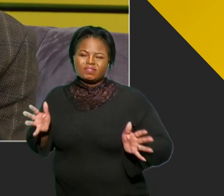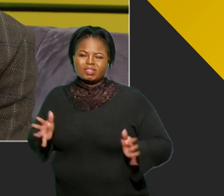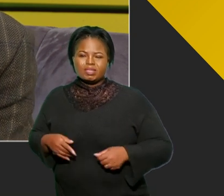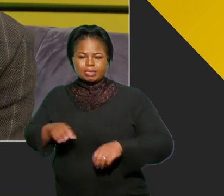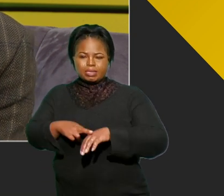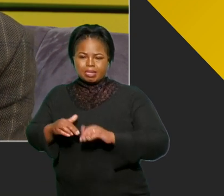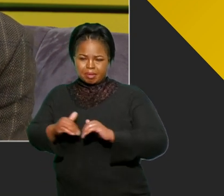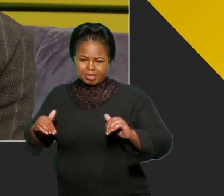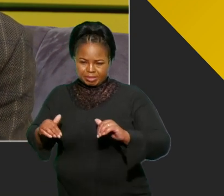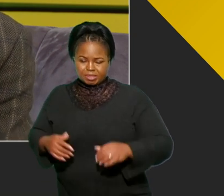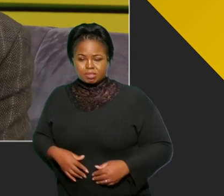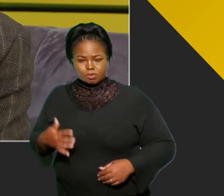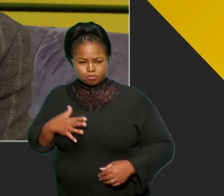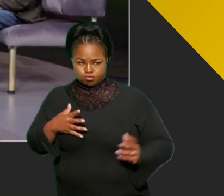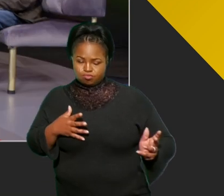because